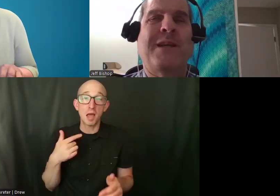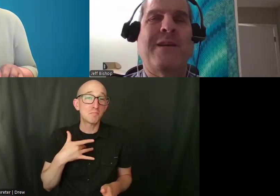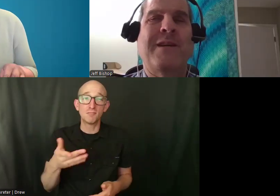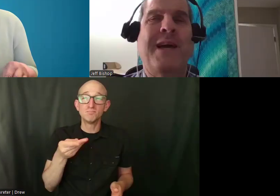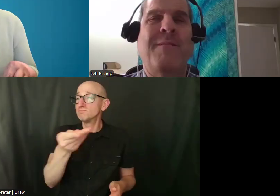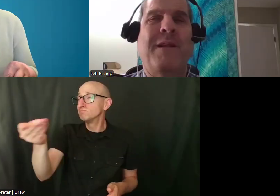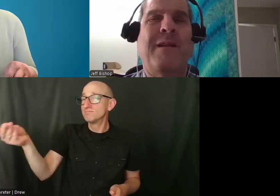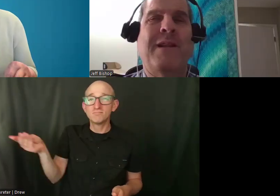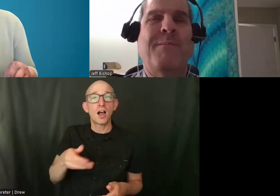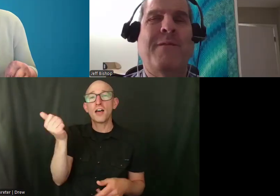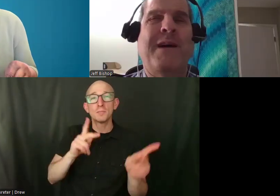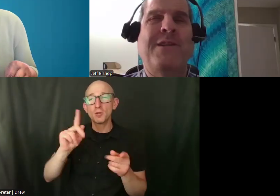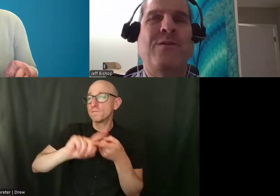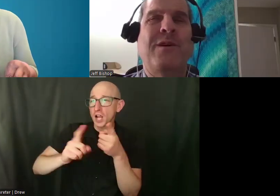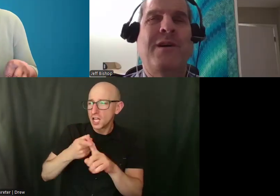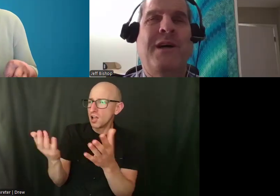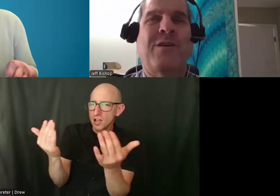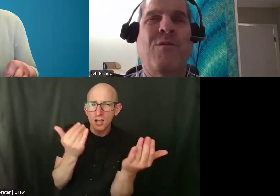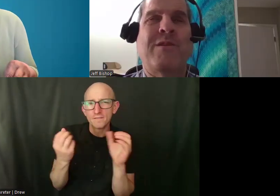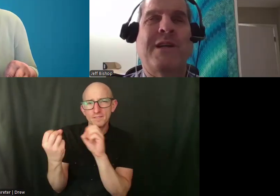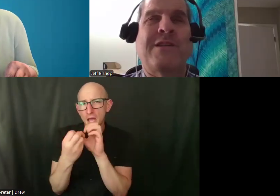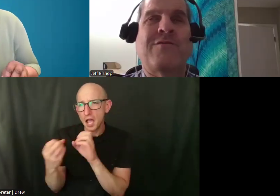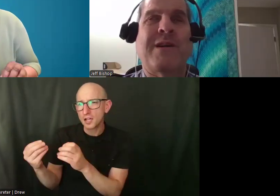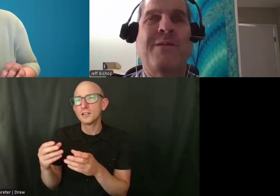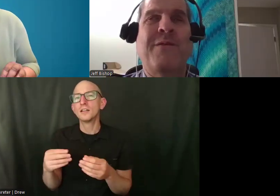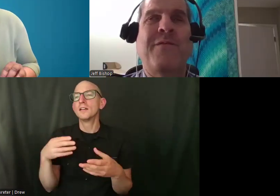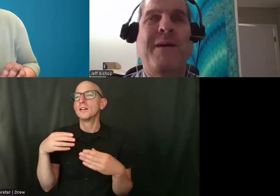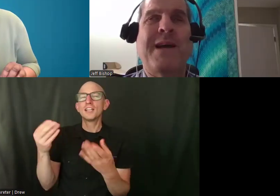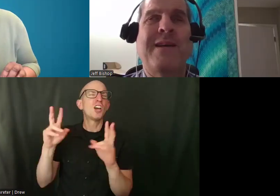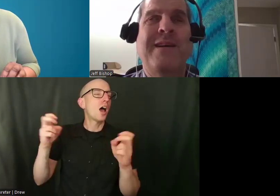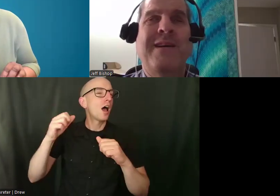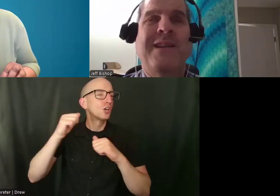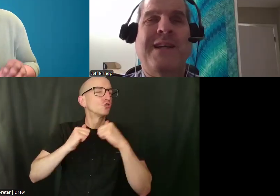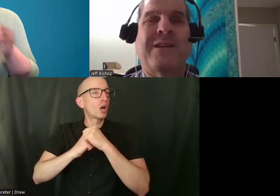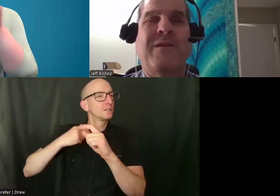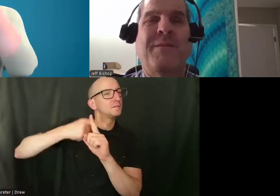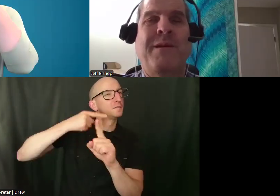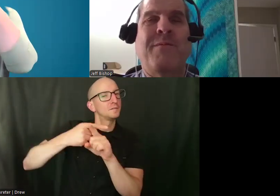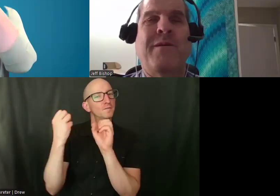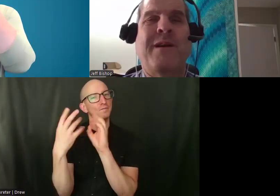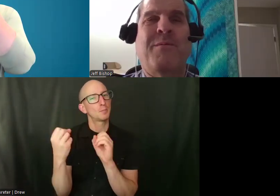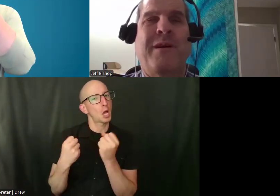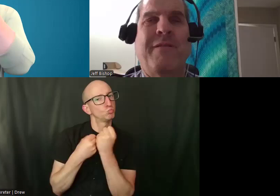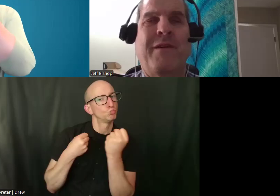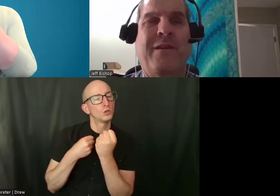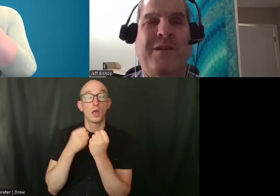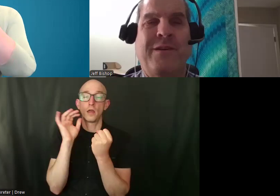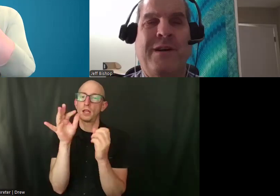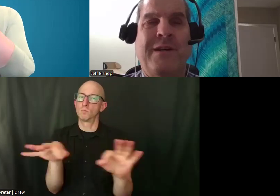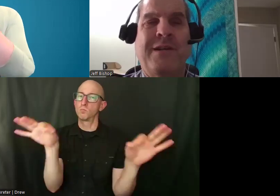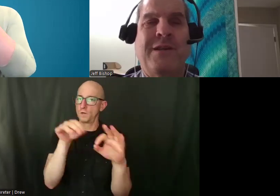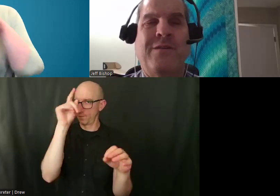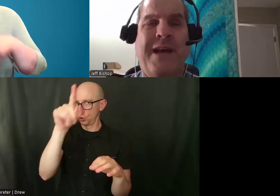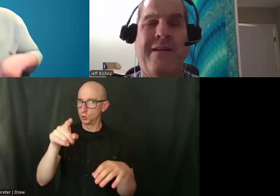other people take a look at it, let them provide you, quote, constructive feedback. That's going to be really important for you